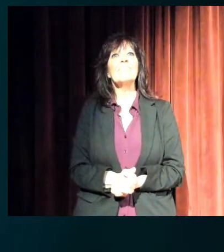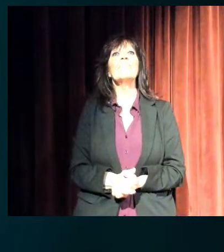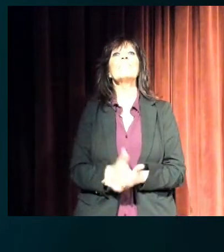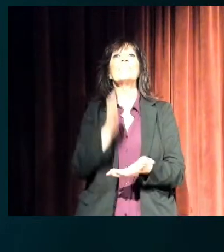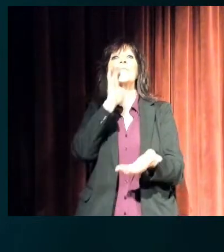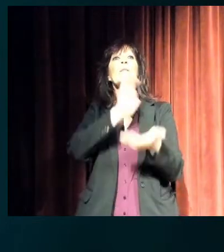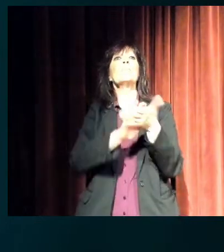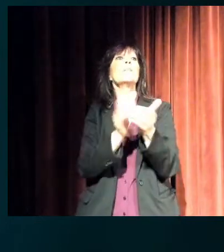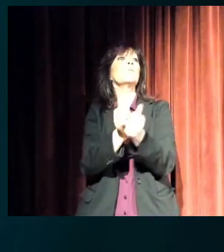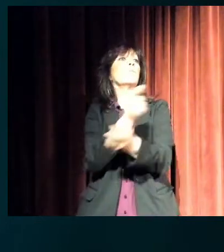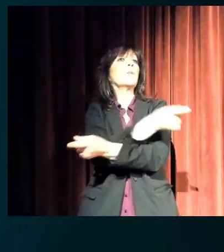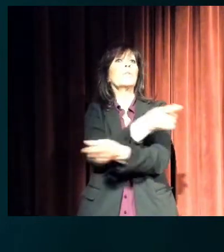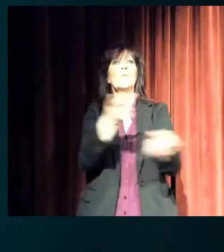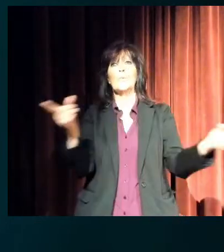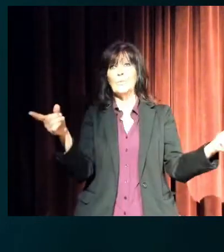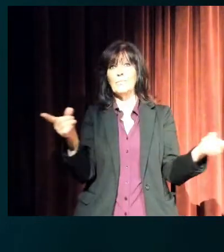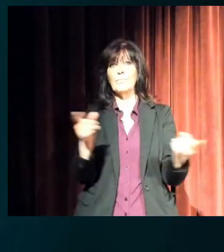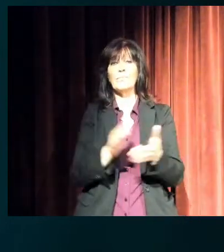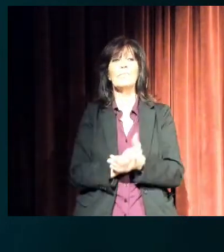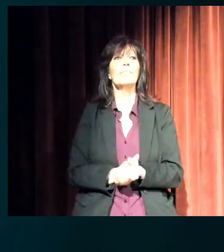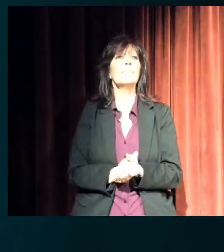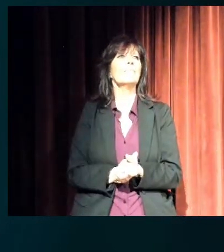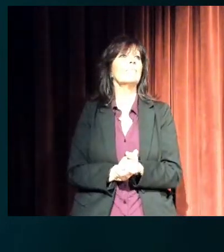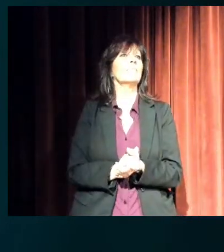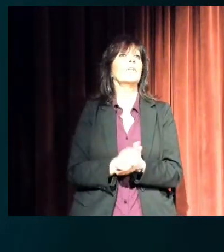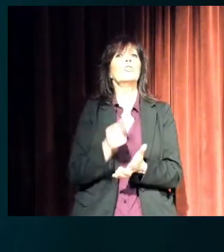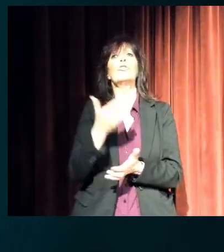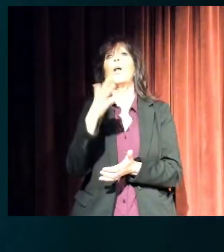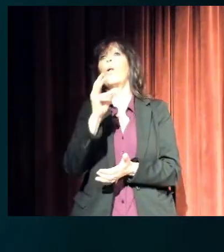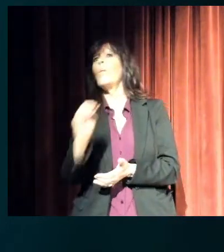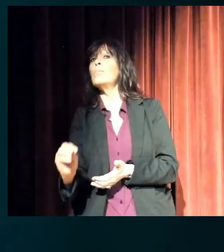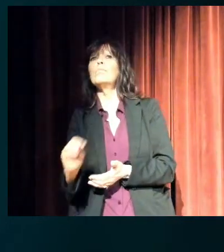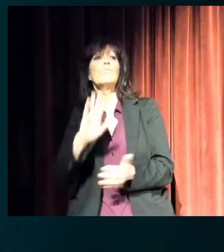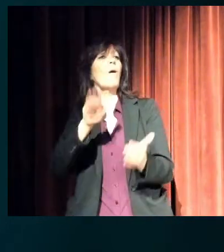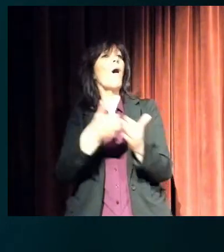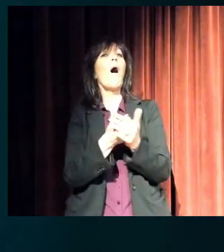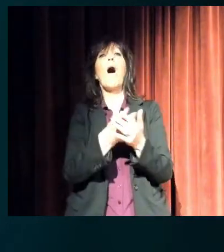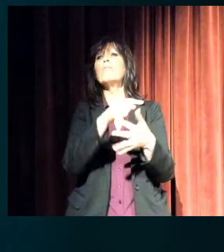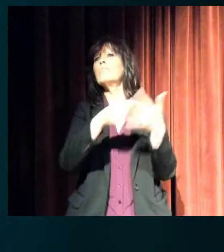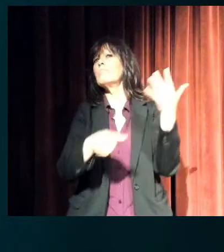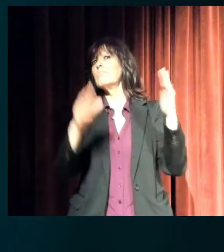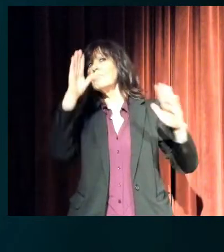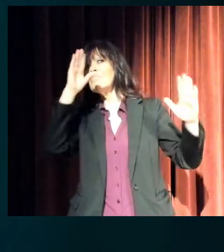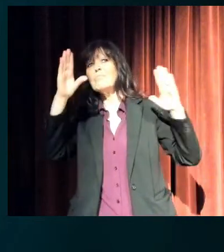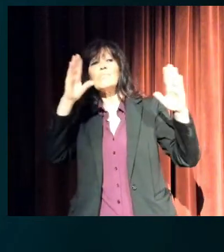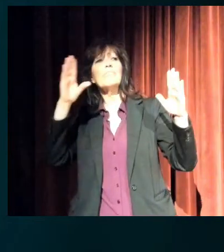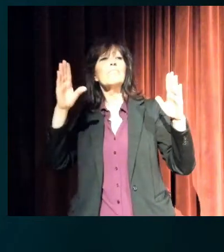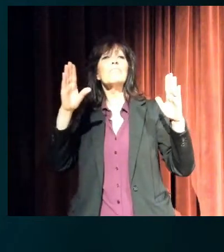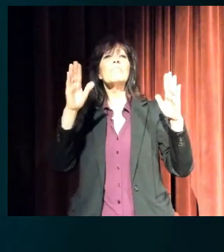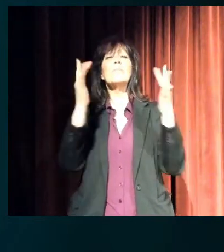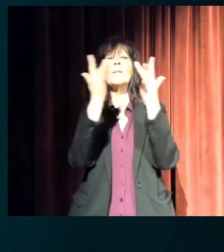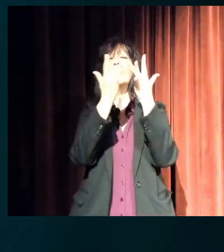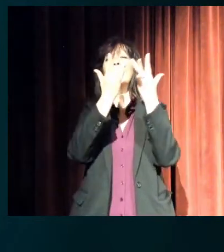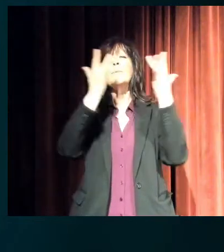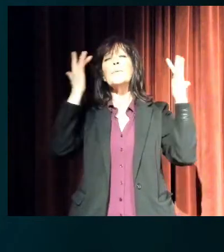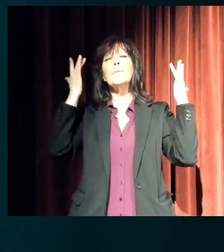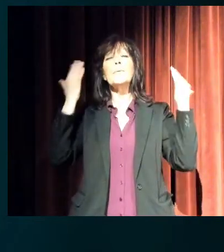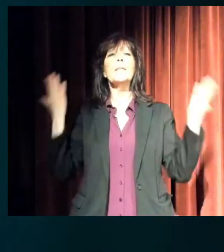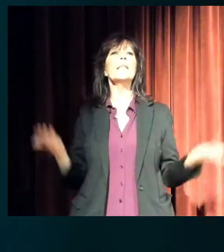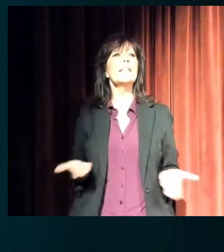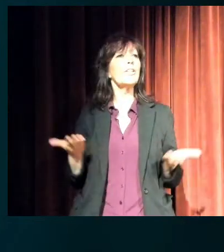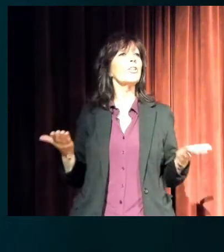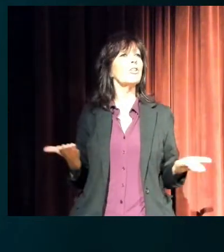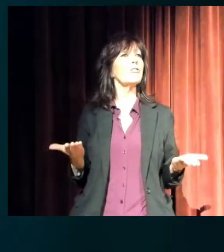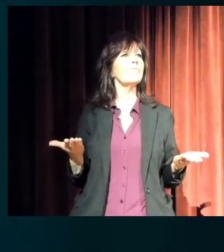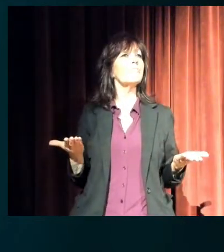Peace be unto you. Assalamu alaikum and shalom to all of those here. Let us clear our minds that we